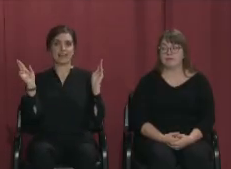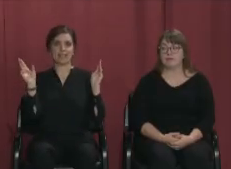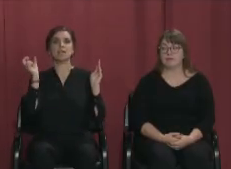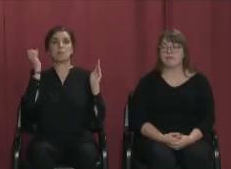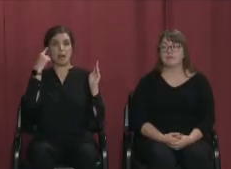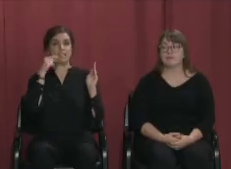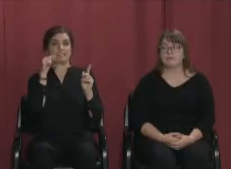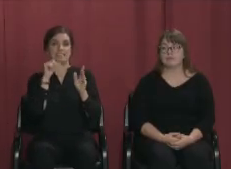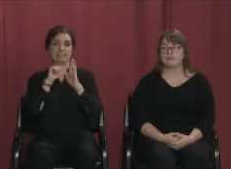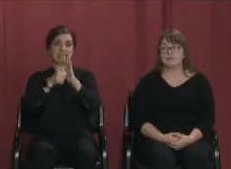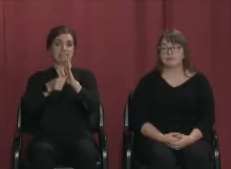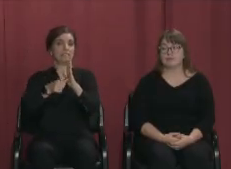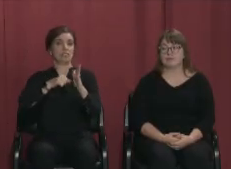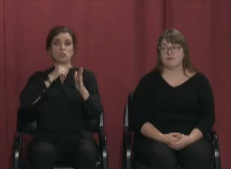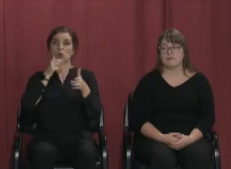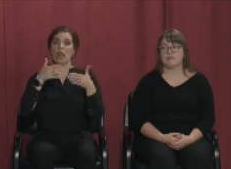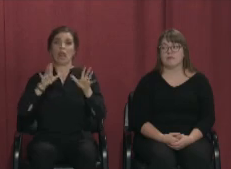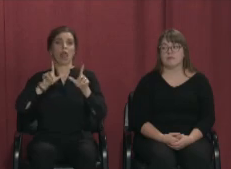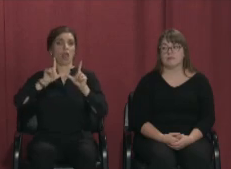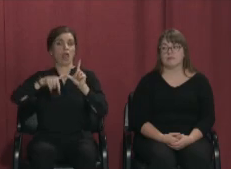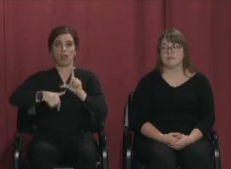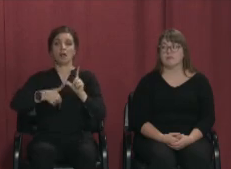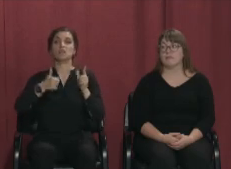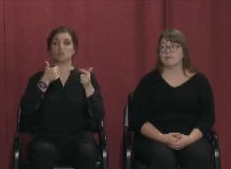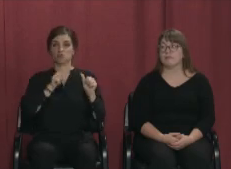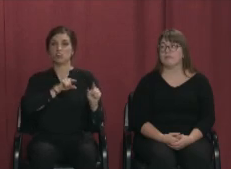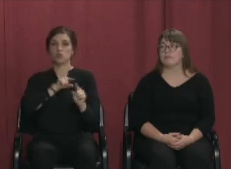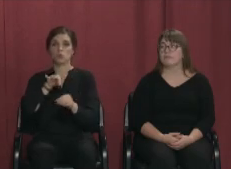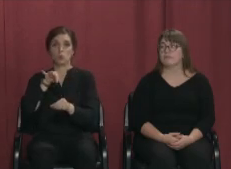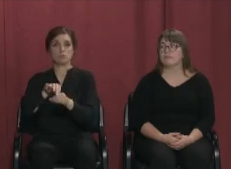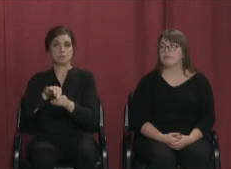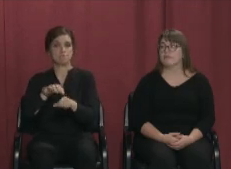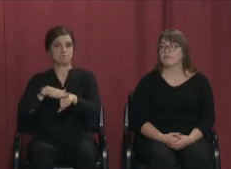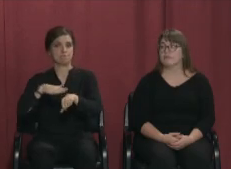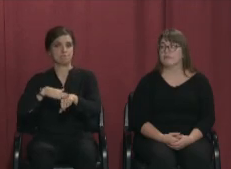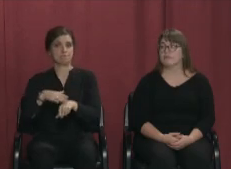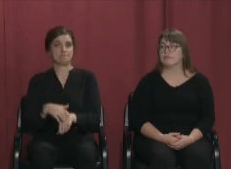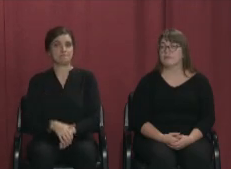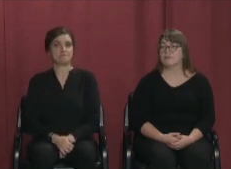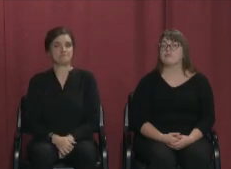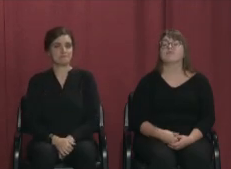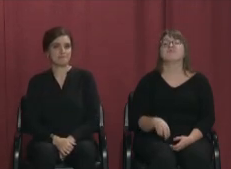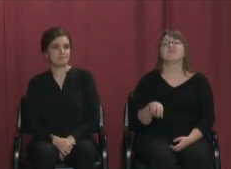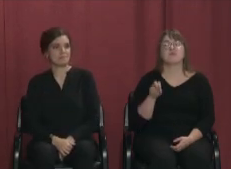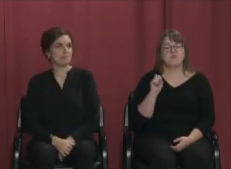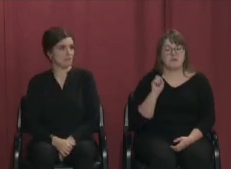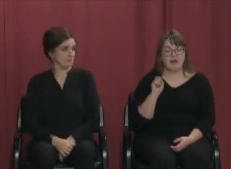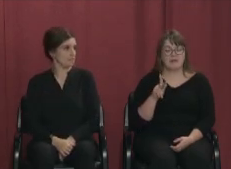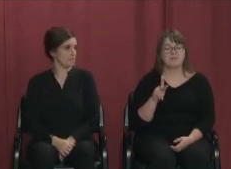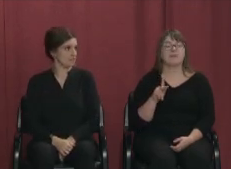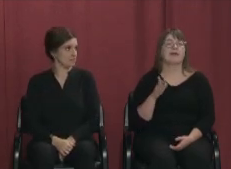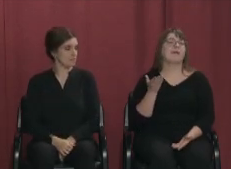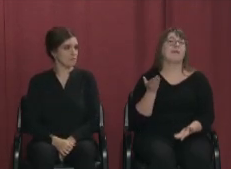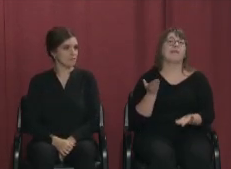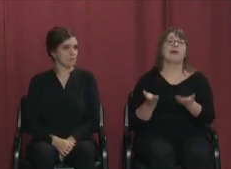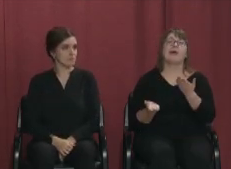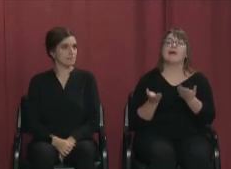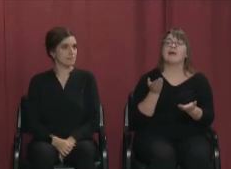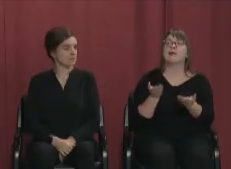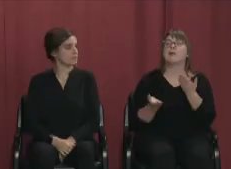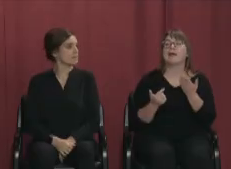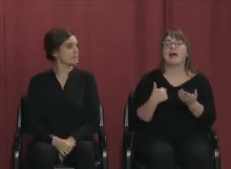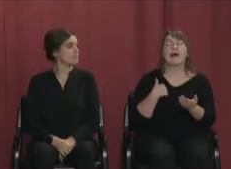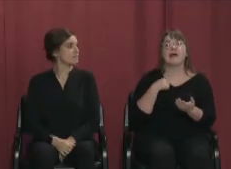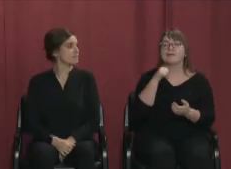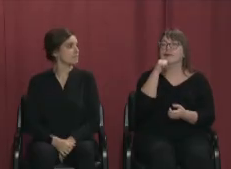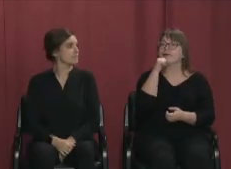Right. So, all right, let's say it's been a while since I last